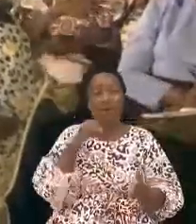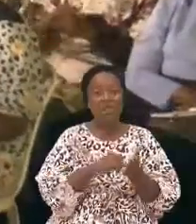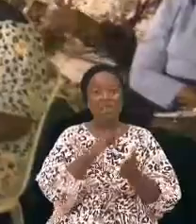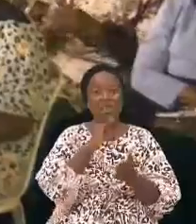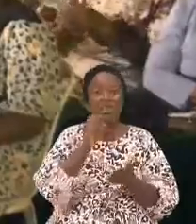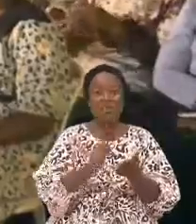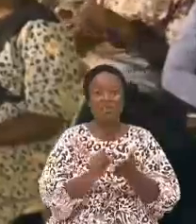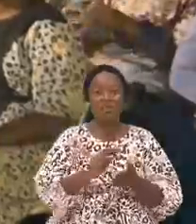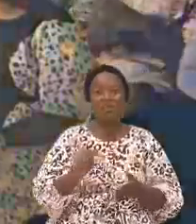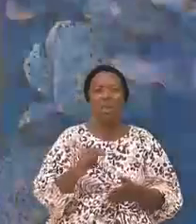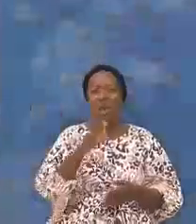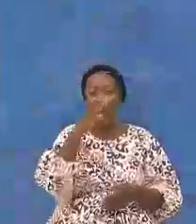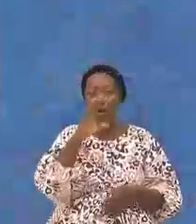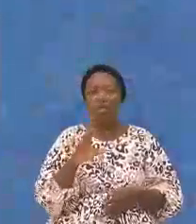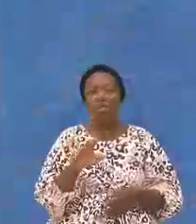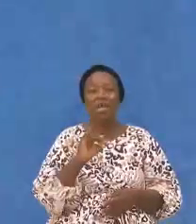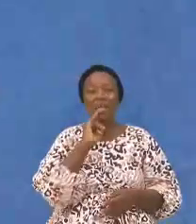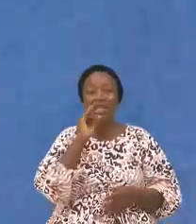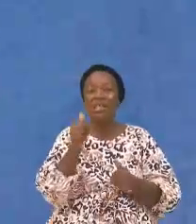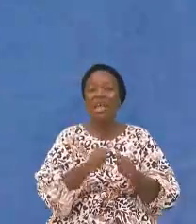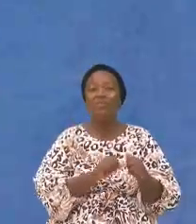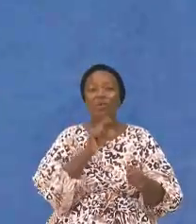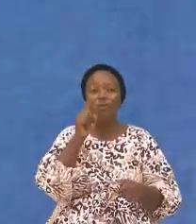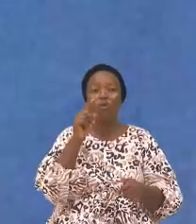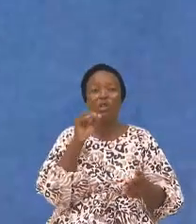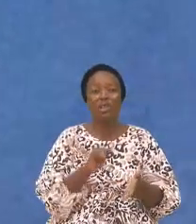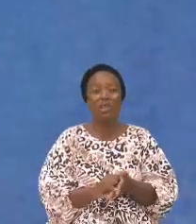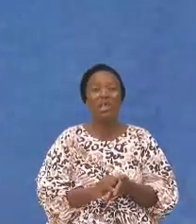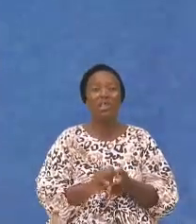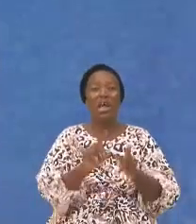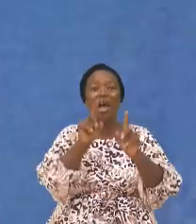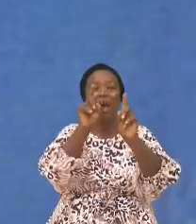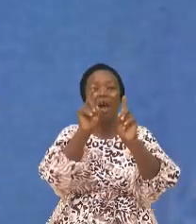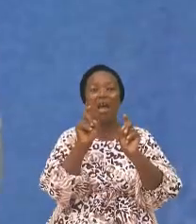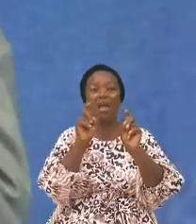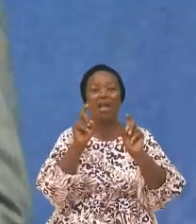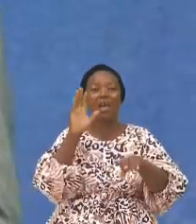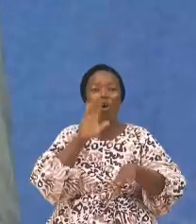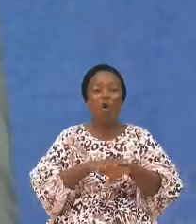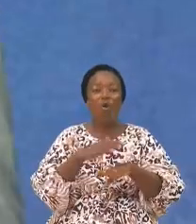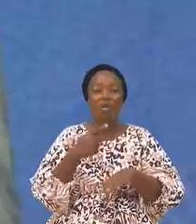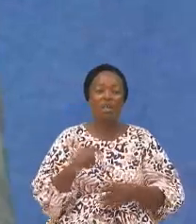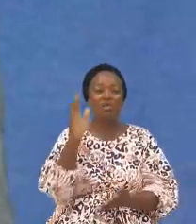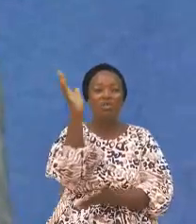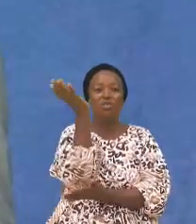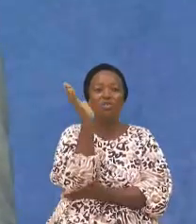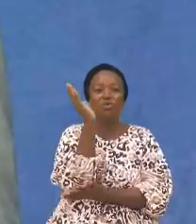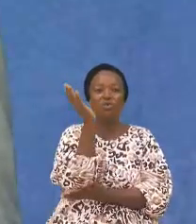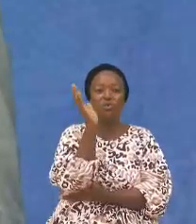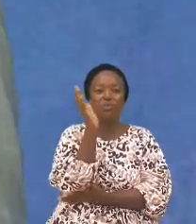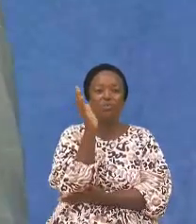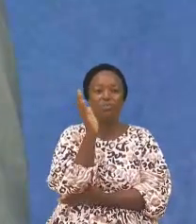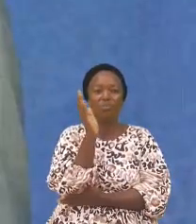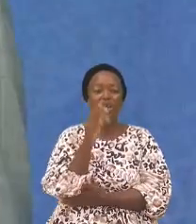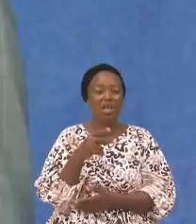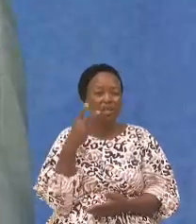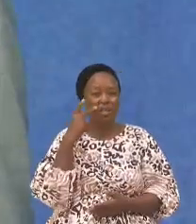made a curse for us, for it is written, cursed is everyone